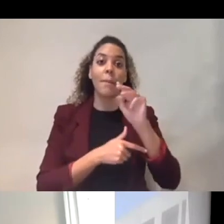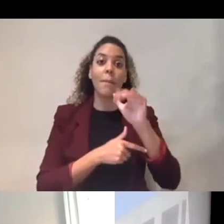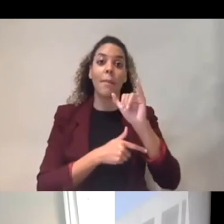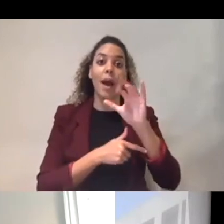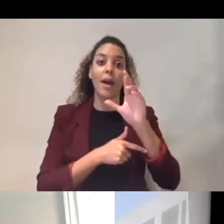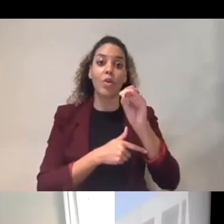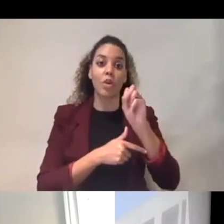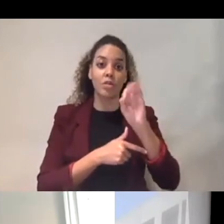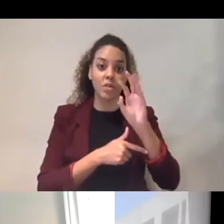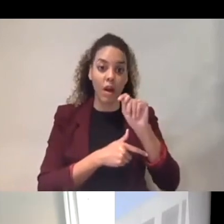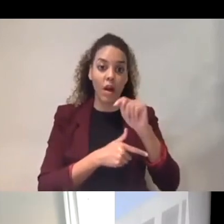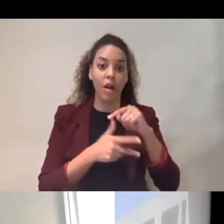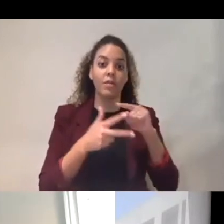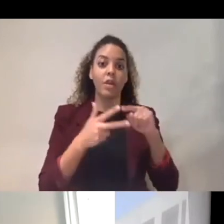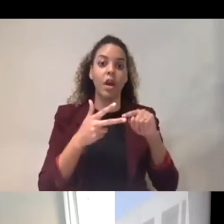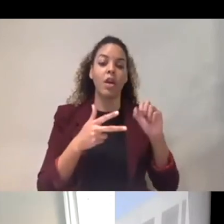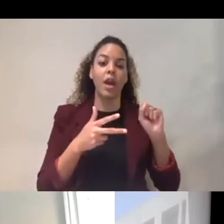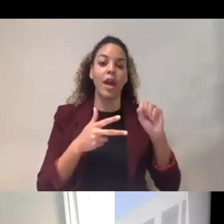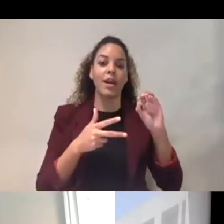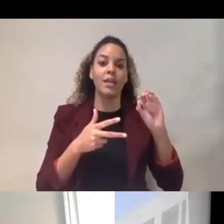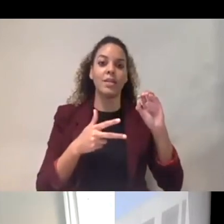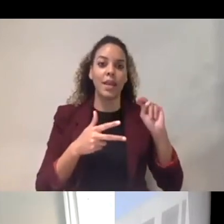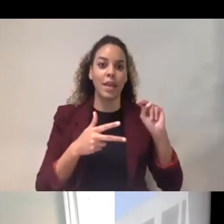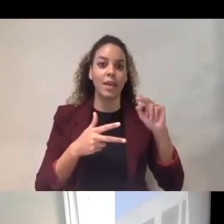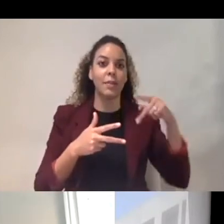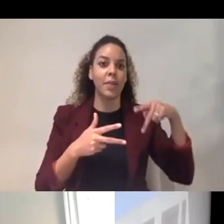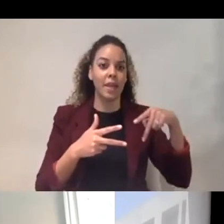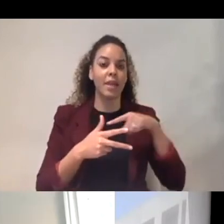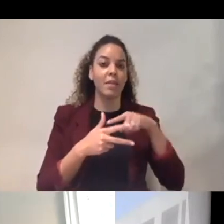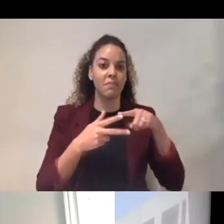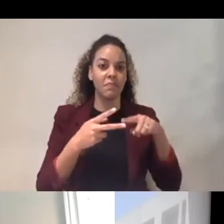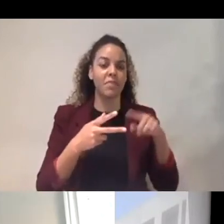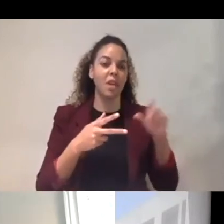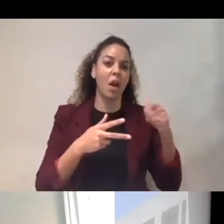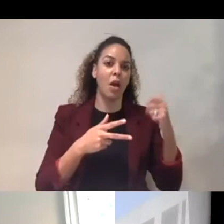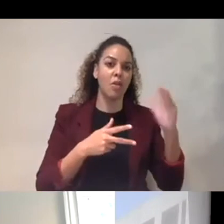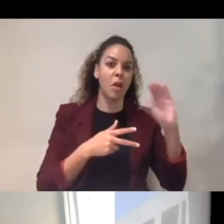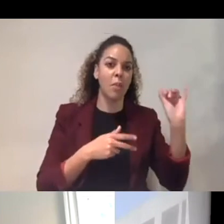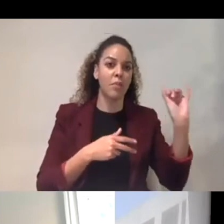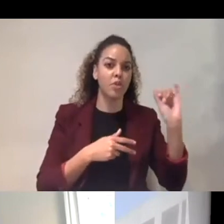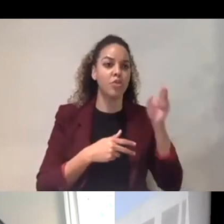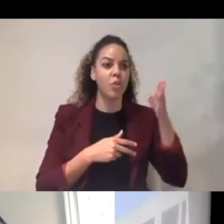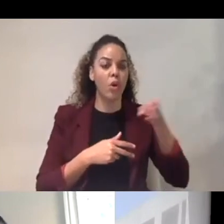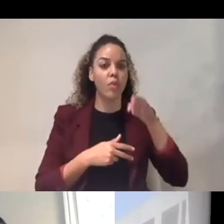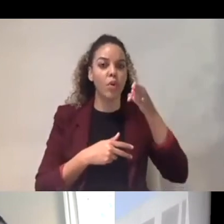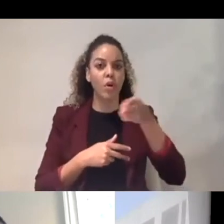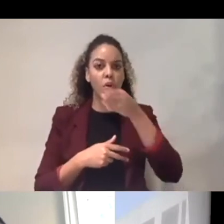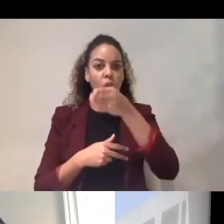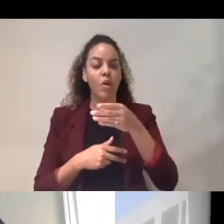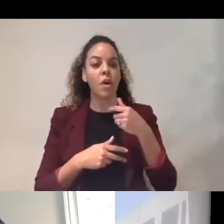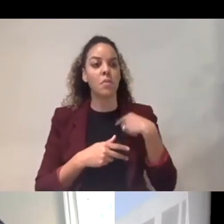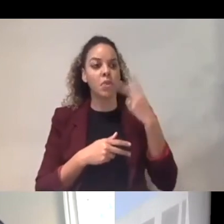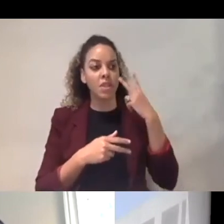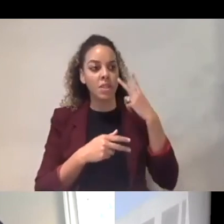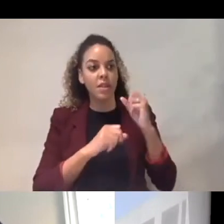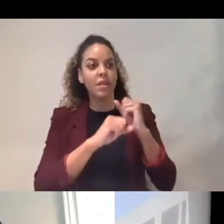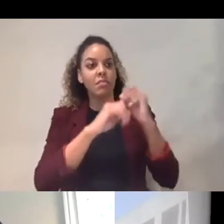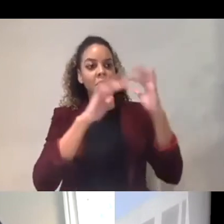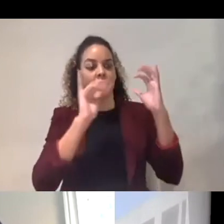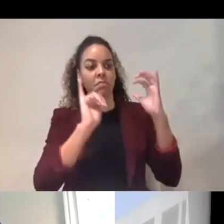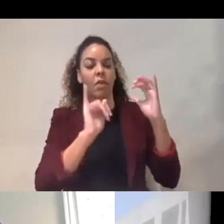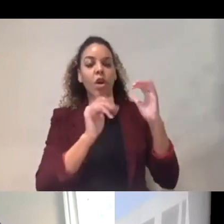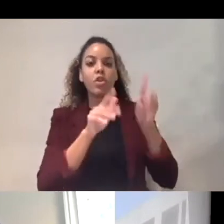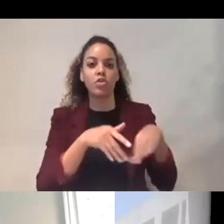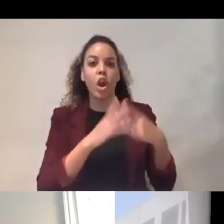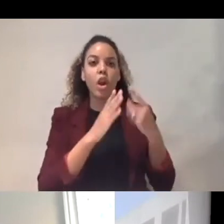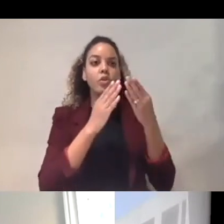I visited a program at CVS Health. We've seen that they're expanding into other industries, and really it's something that should be in